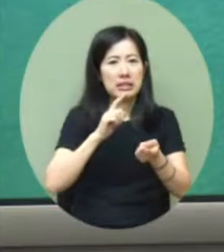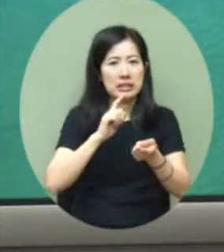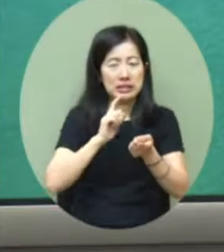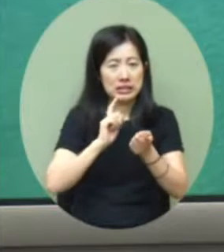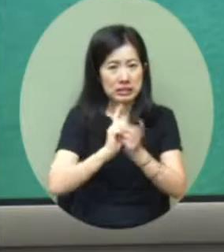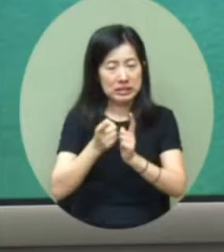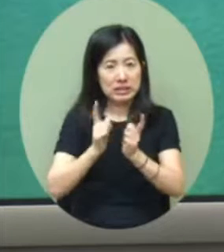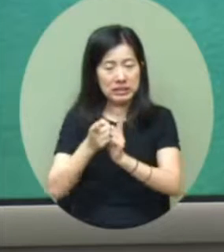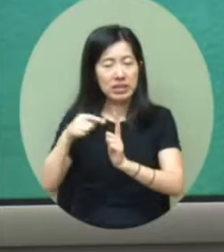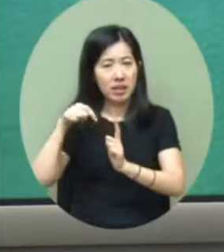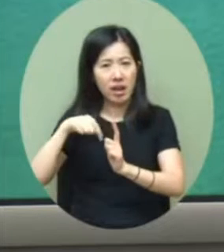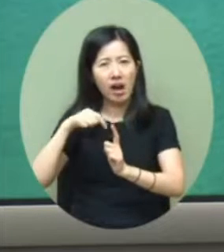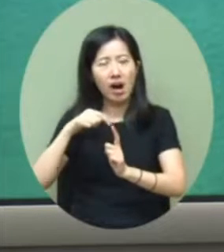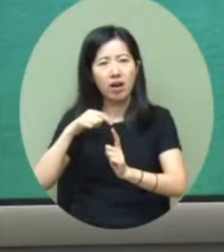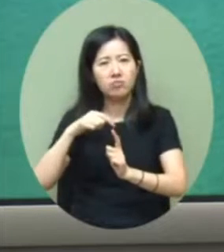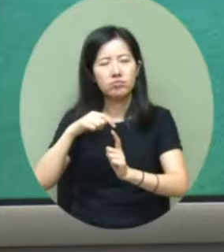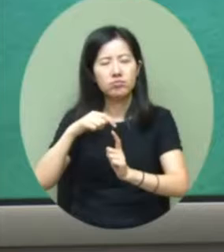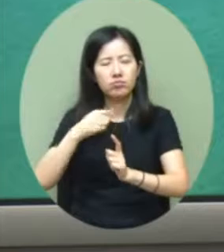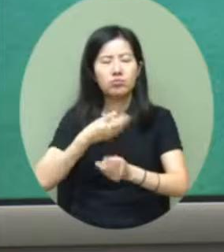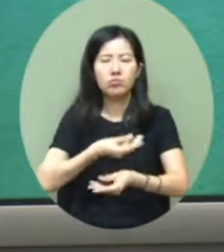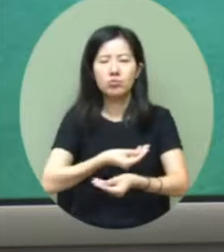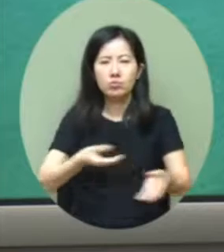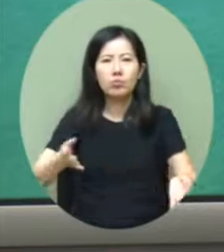I do believe that